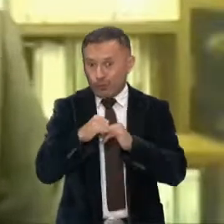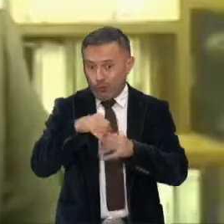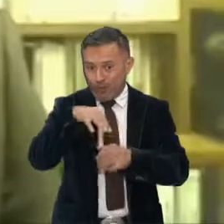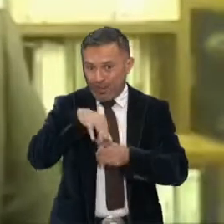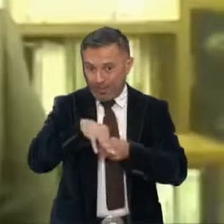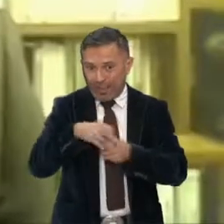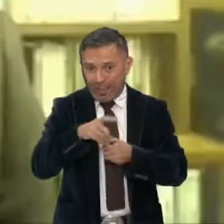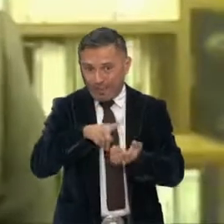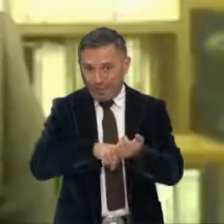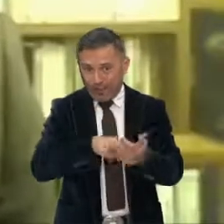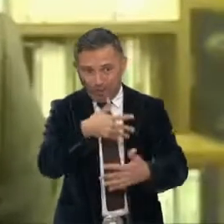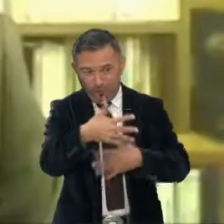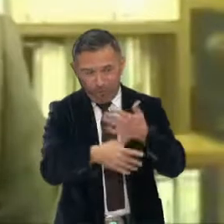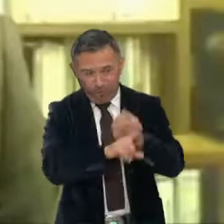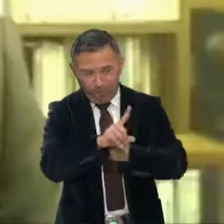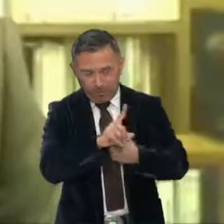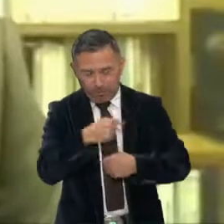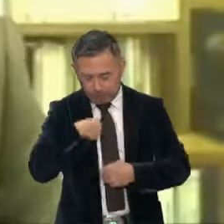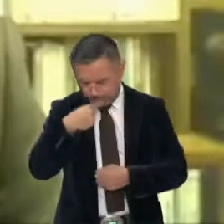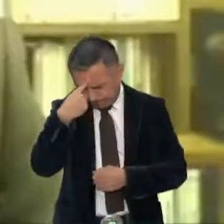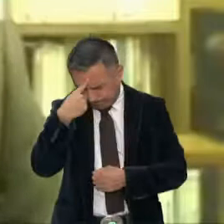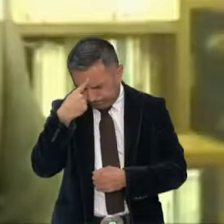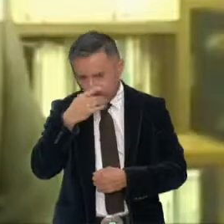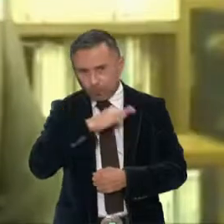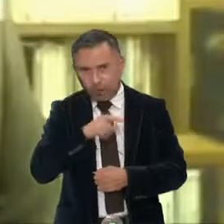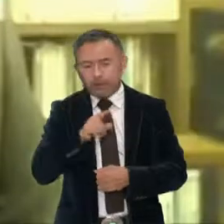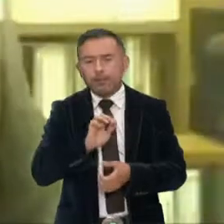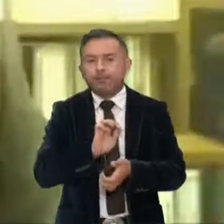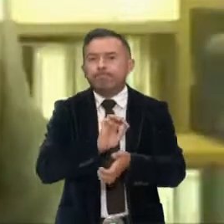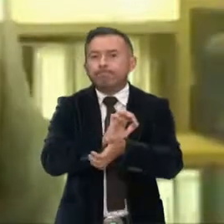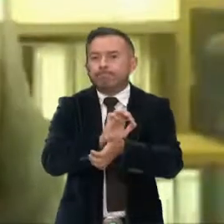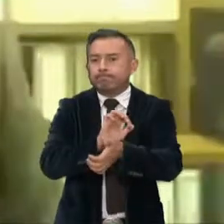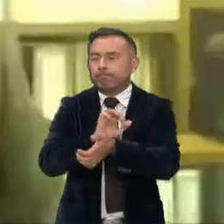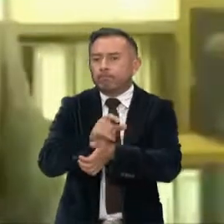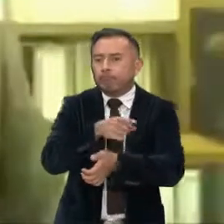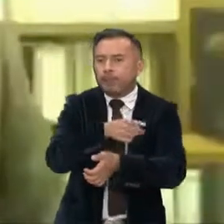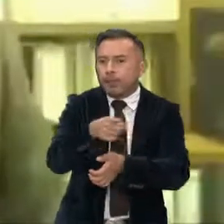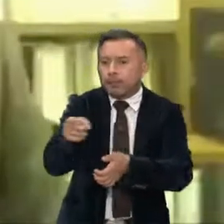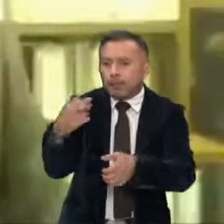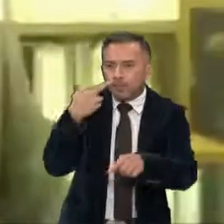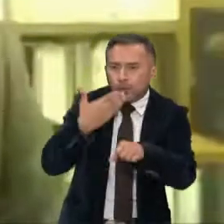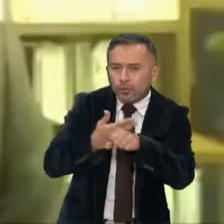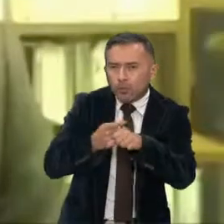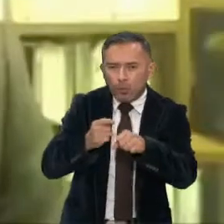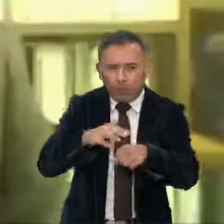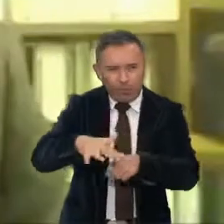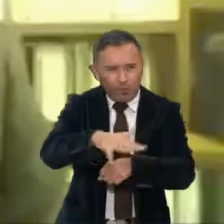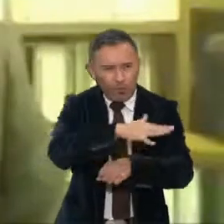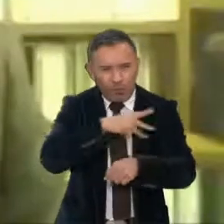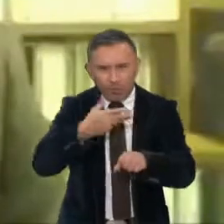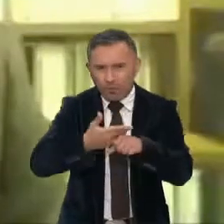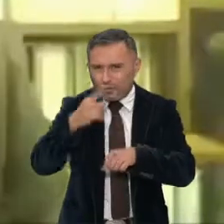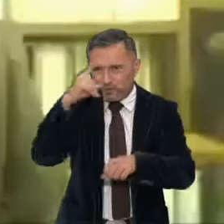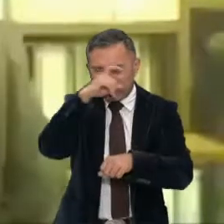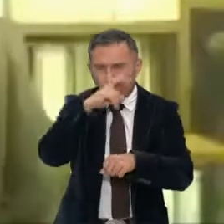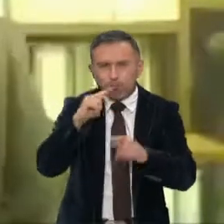Electoral Institute or body searched for the best consultation possible with all the stakeholders in a very